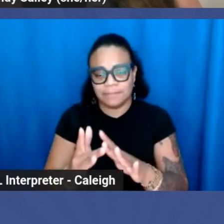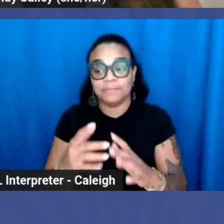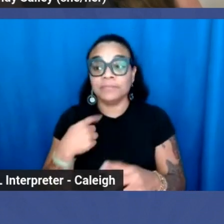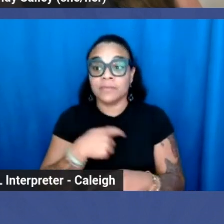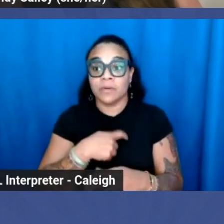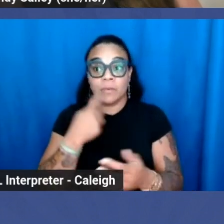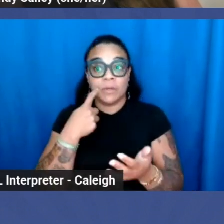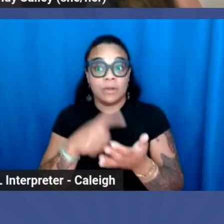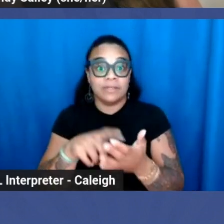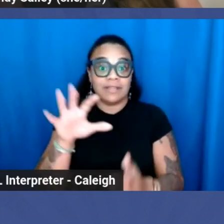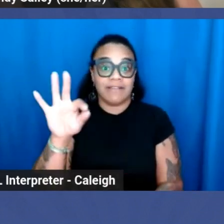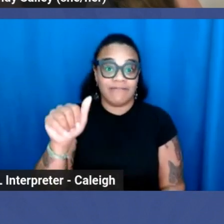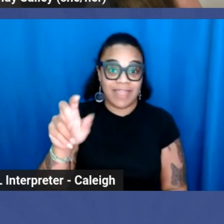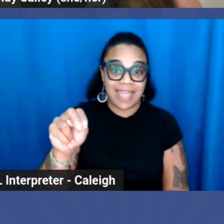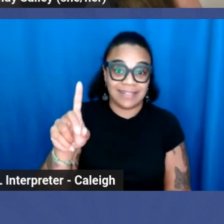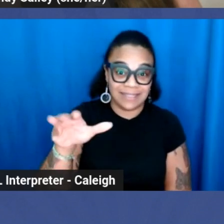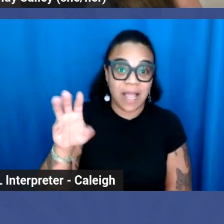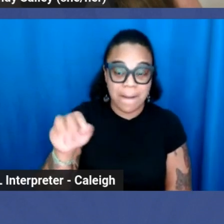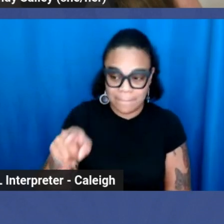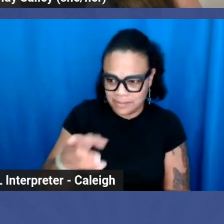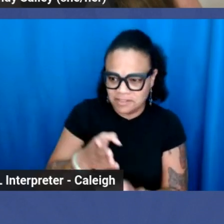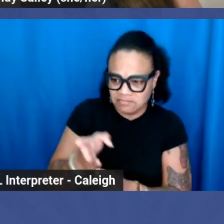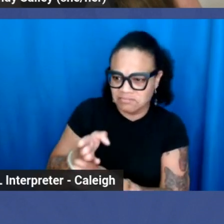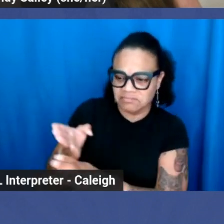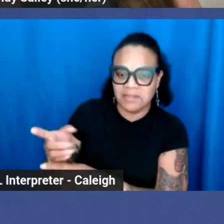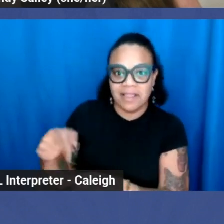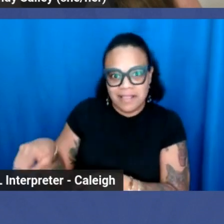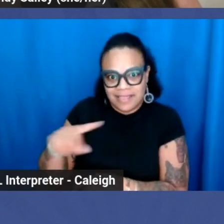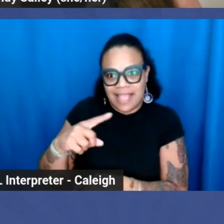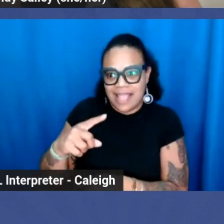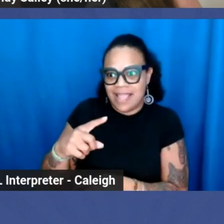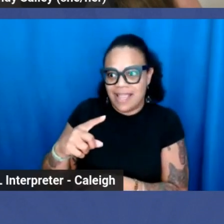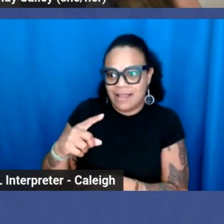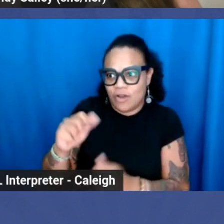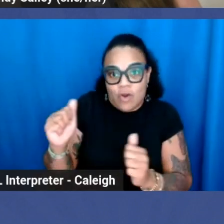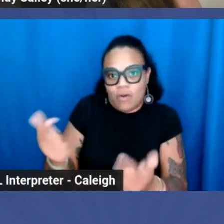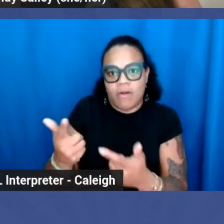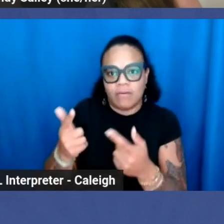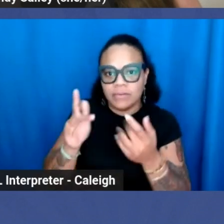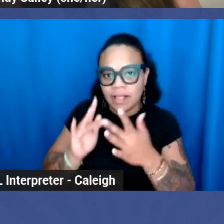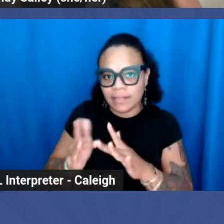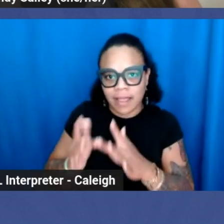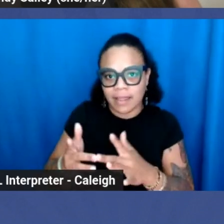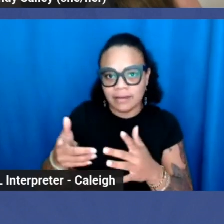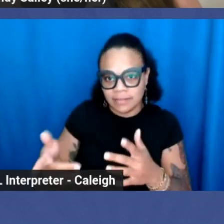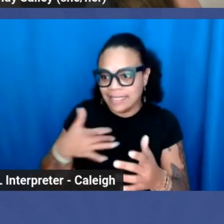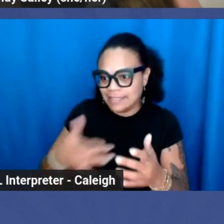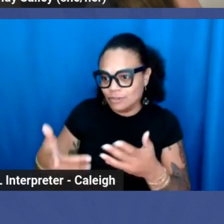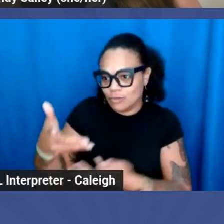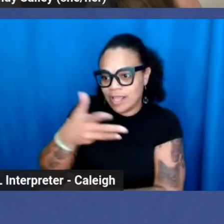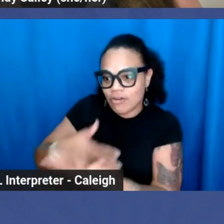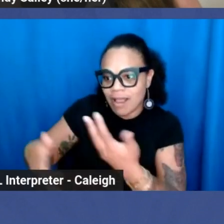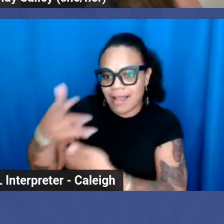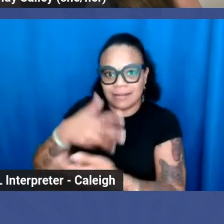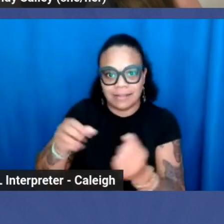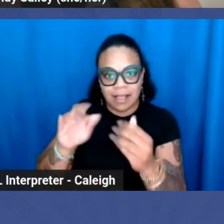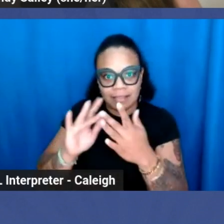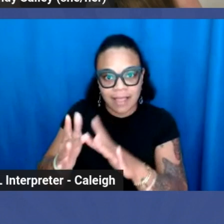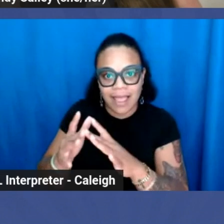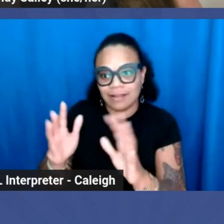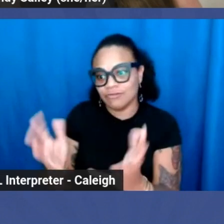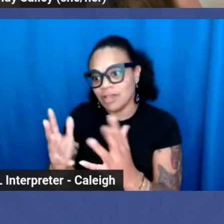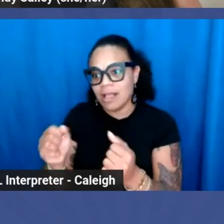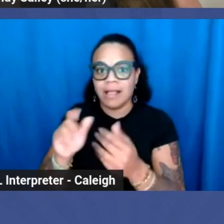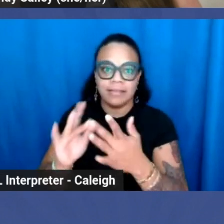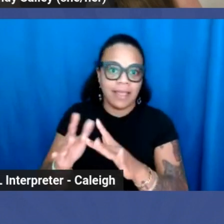with fandoms is that, they are all online. They interact online. They talk online. They use Discord.